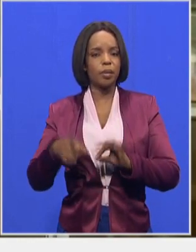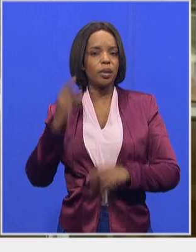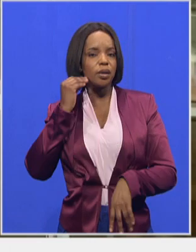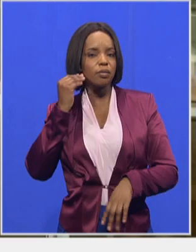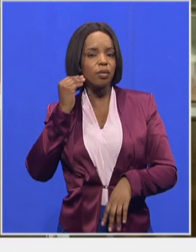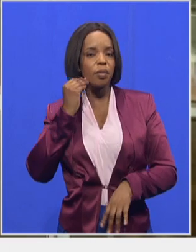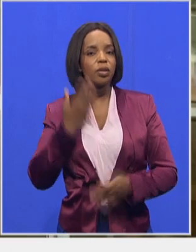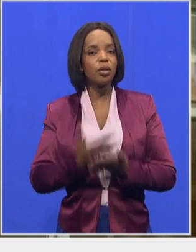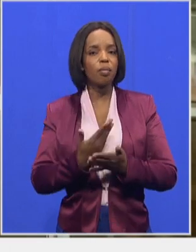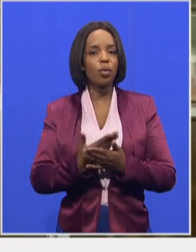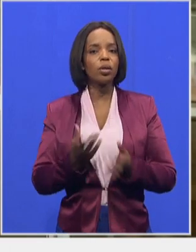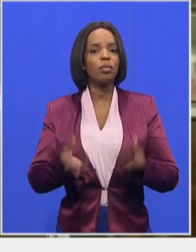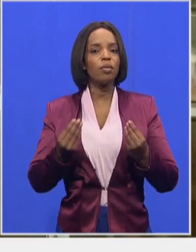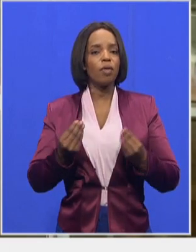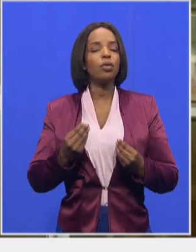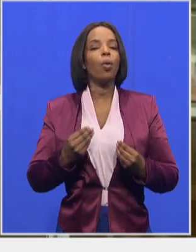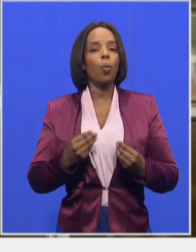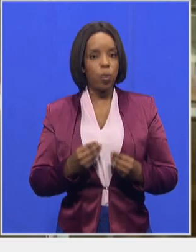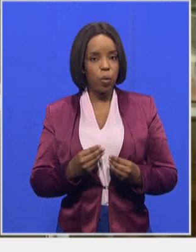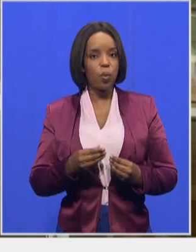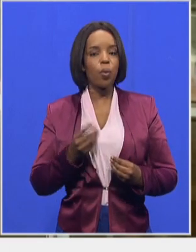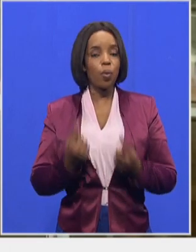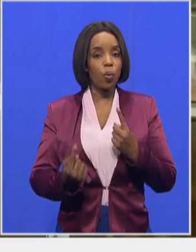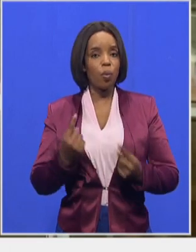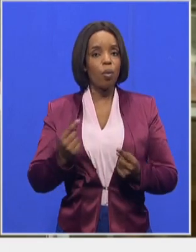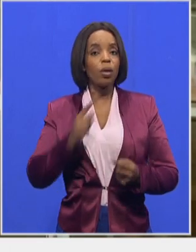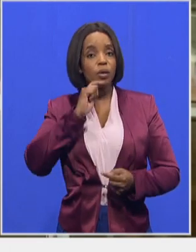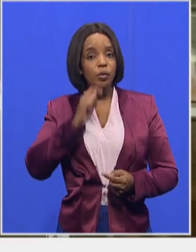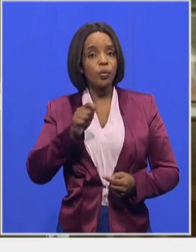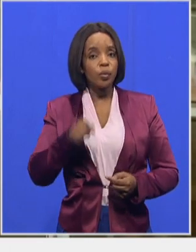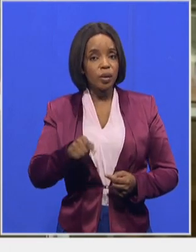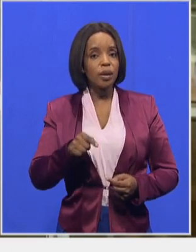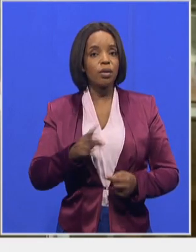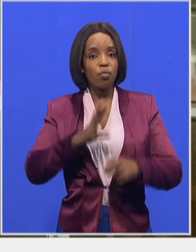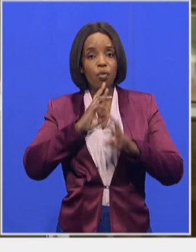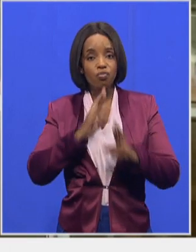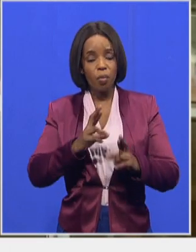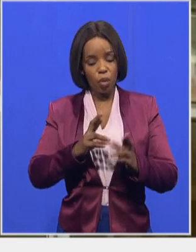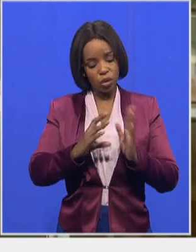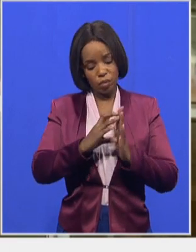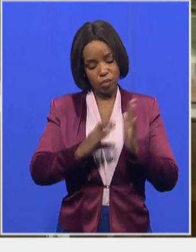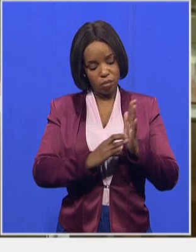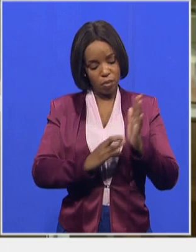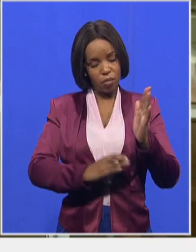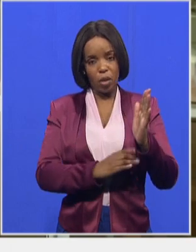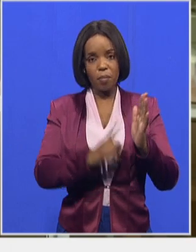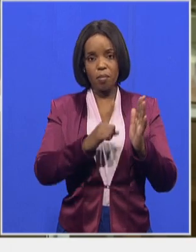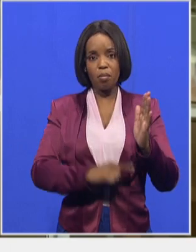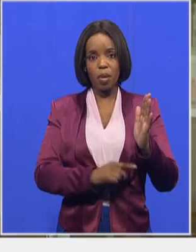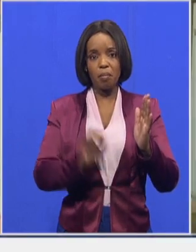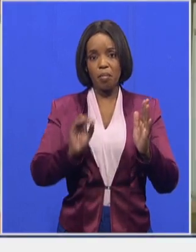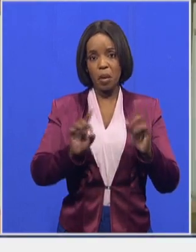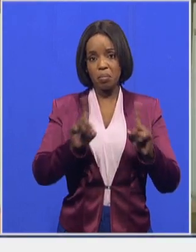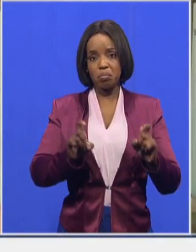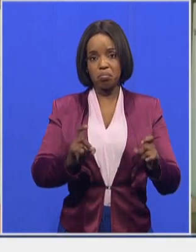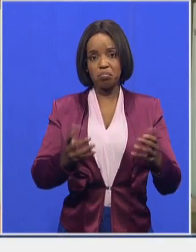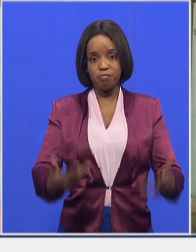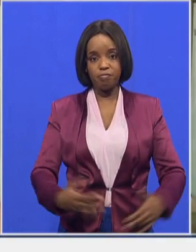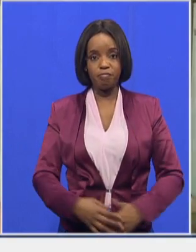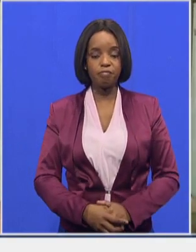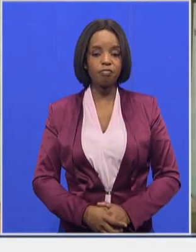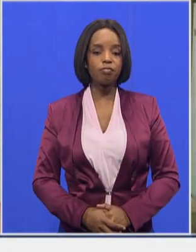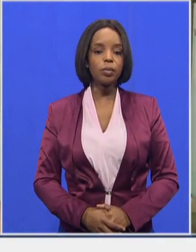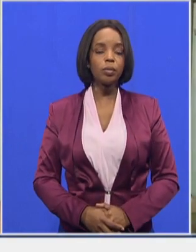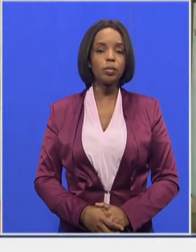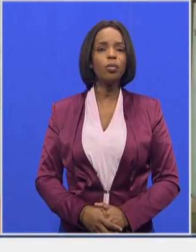possibly find out whether, in fact, that report and sections of the report do exist, if at all, Desiree. Jayed, those